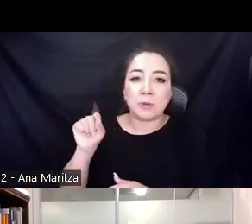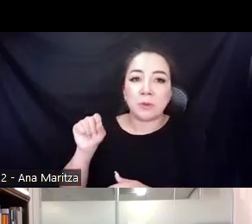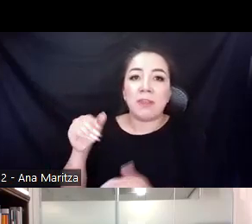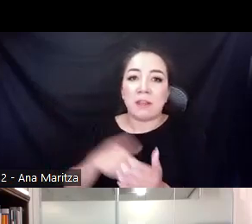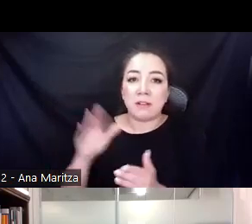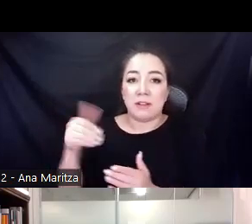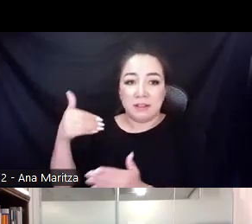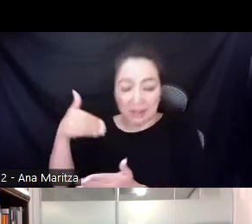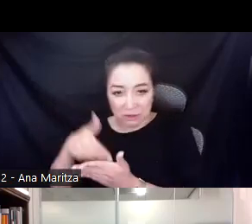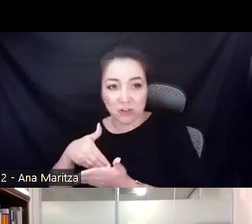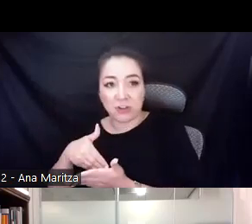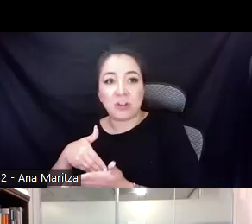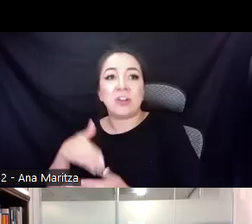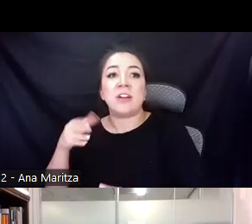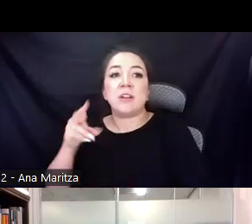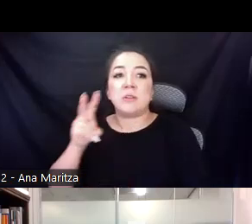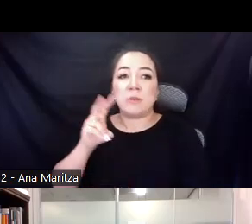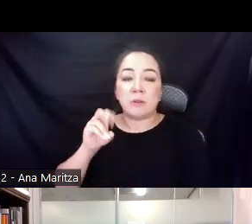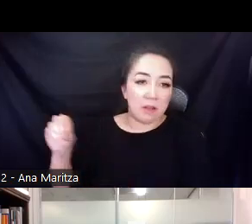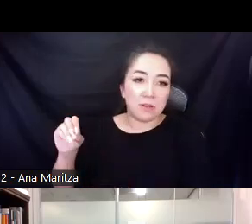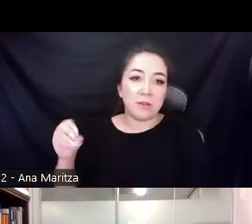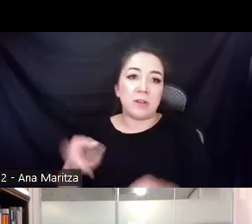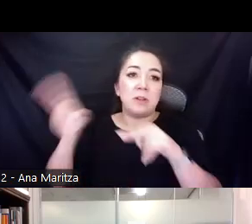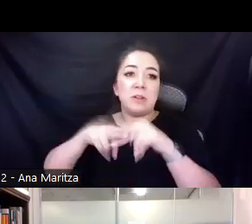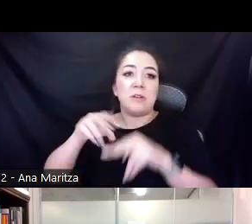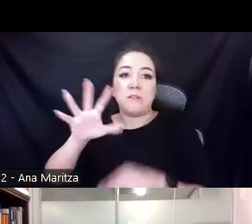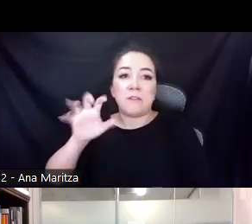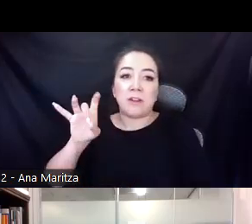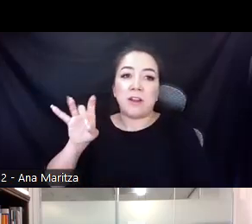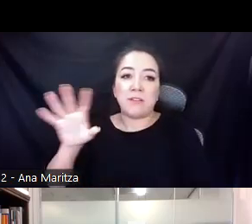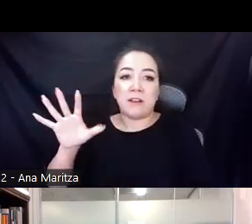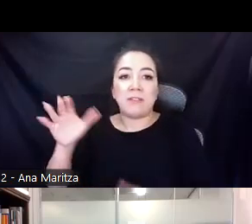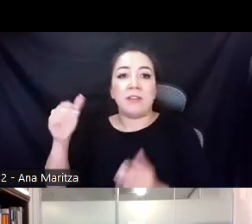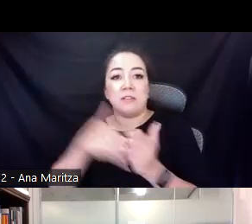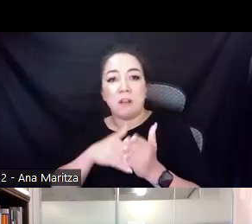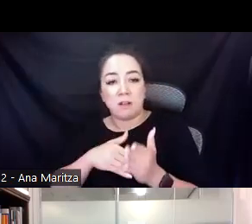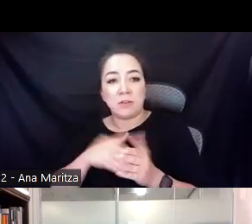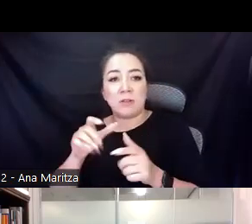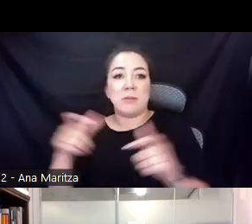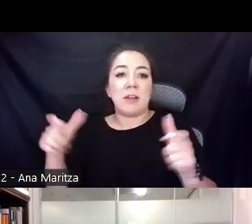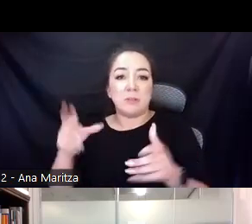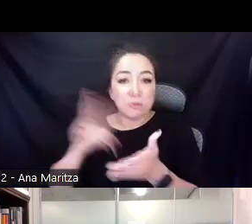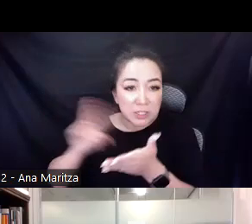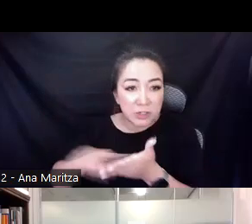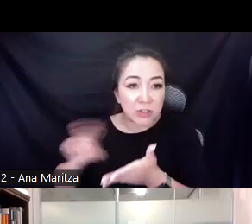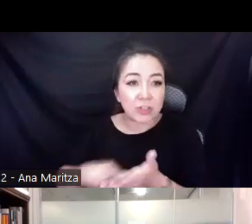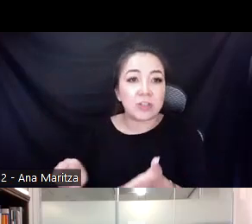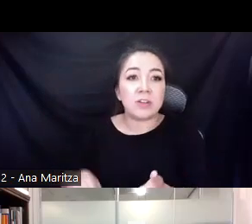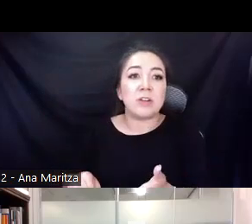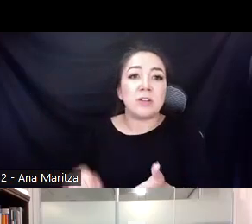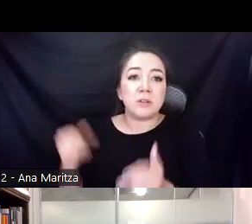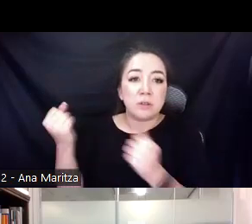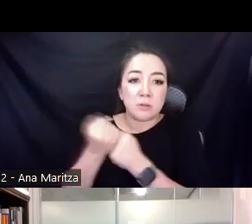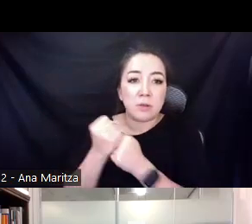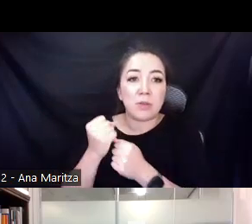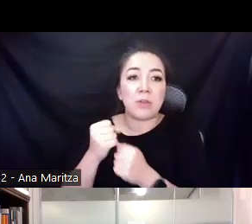center in 2000, and that was increased to $585,000 when we were expanded to do research, to support the research. And